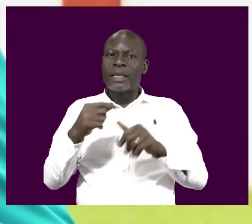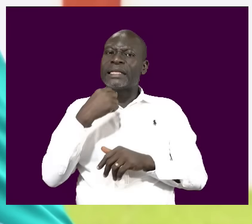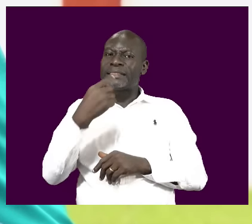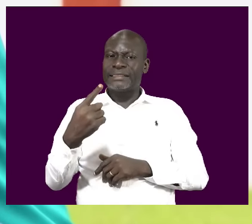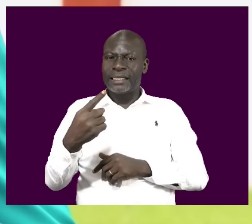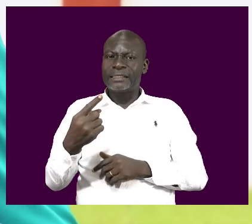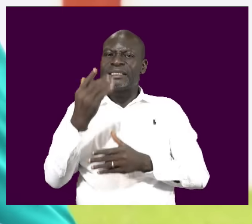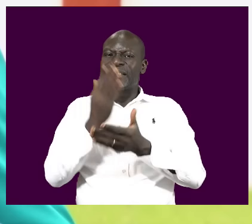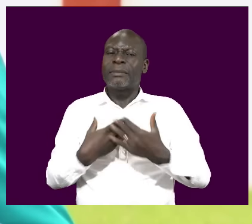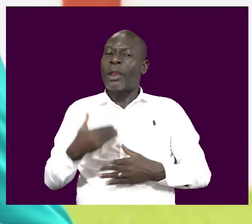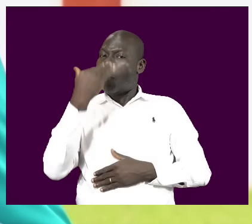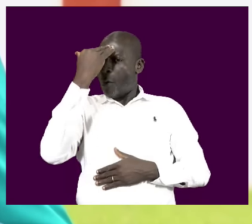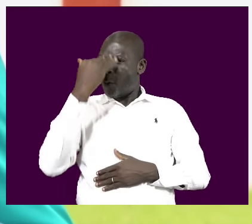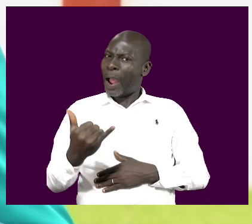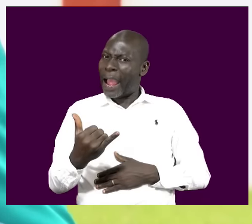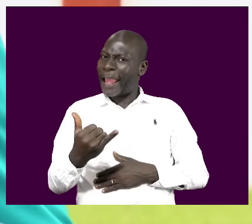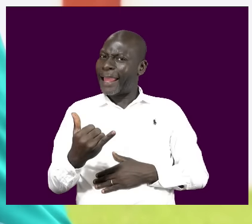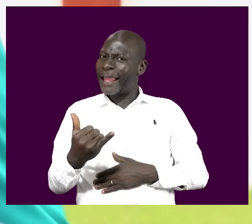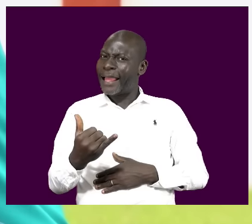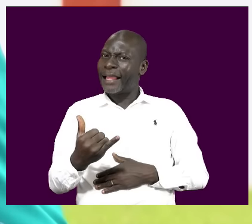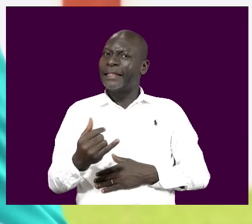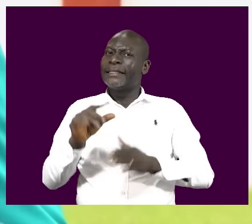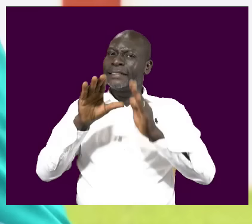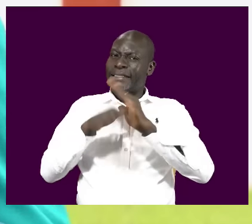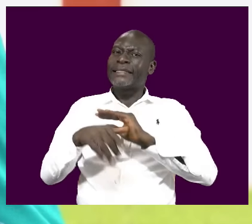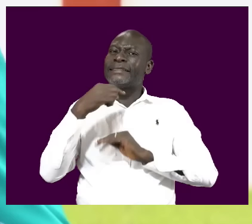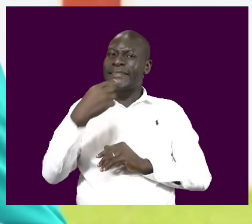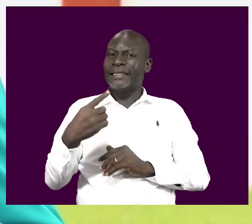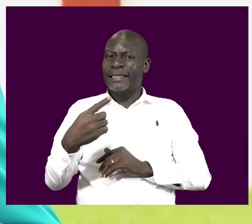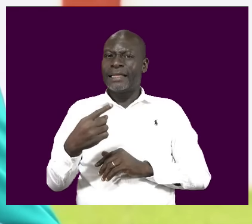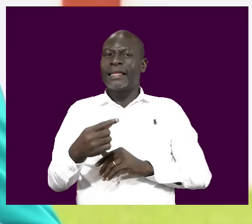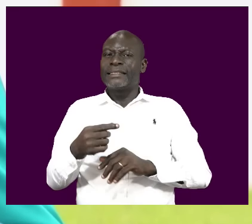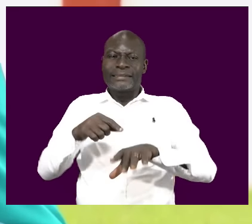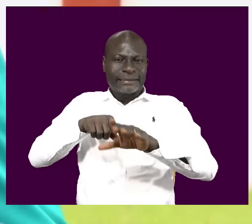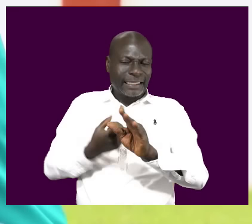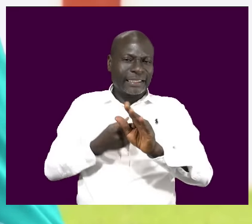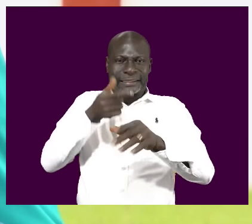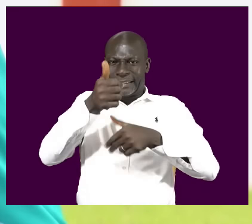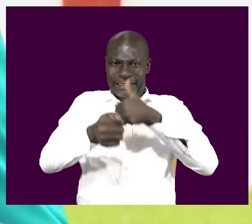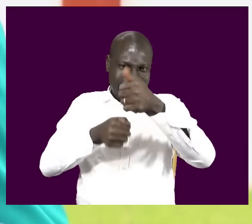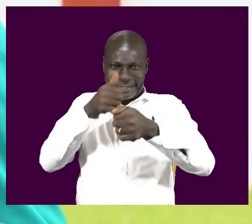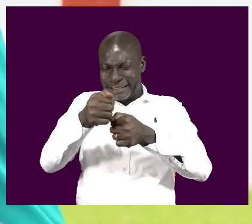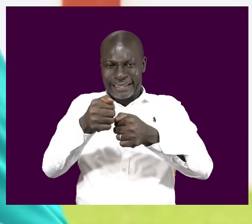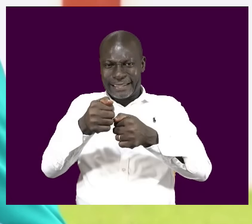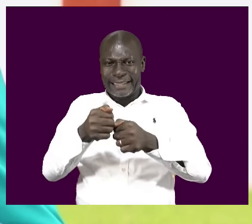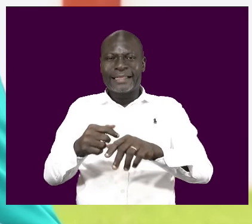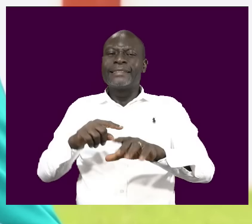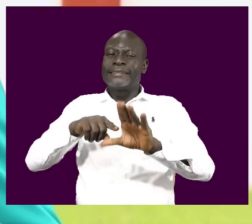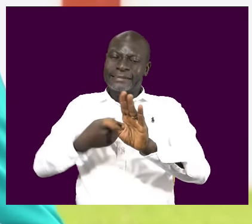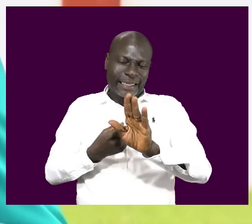we no obi se adentin wa kwa kan. No o sha se se odi matam. O sha se se o bomi